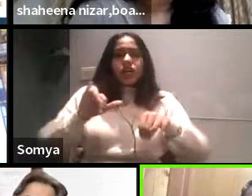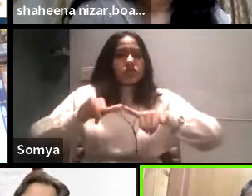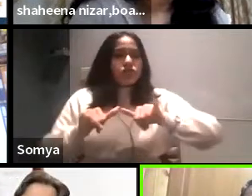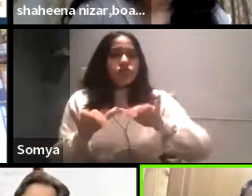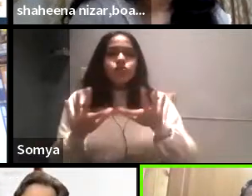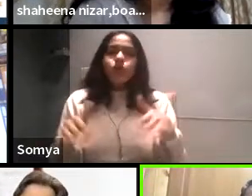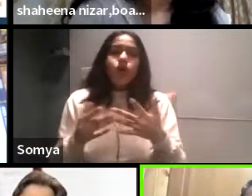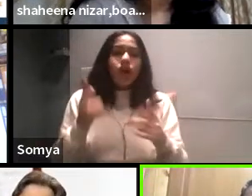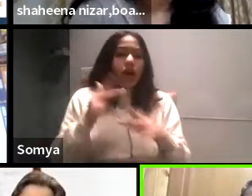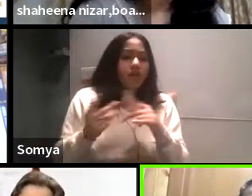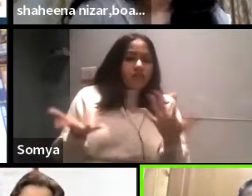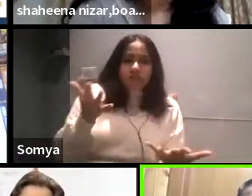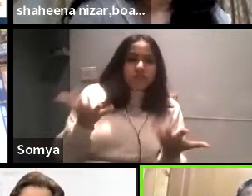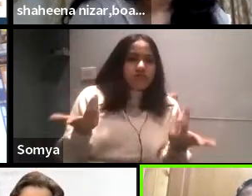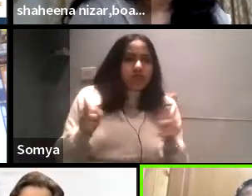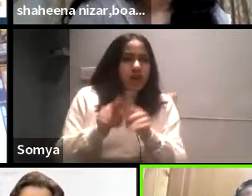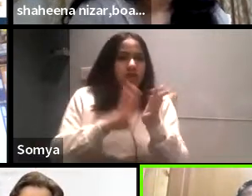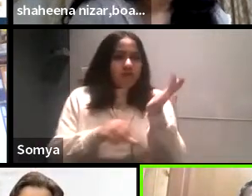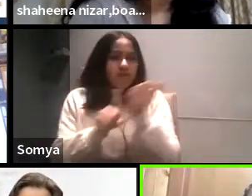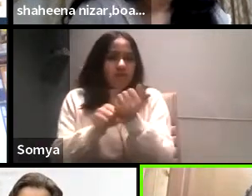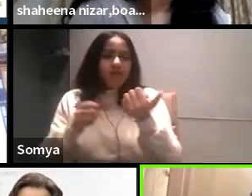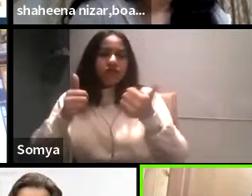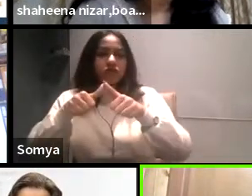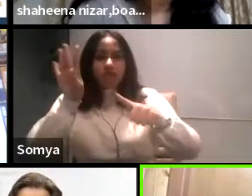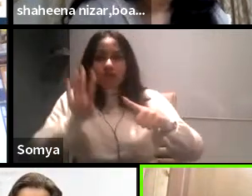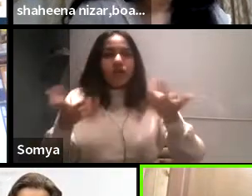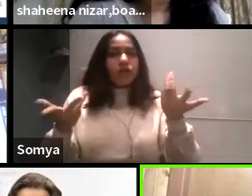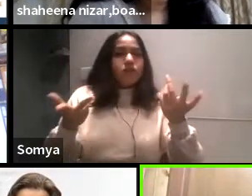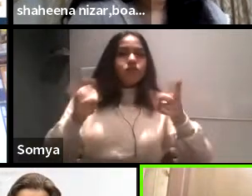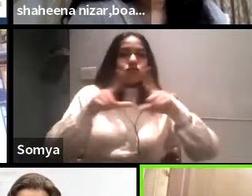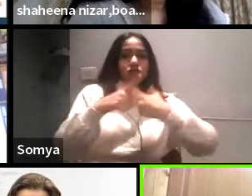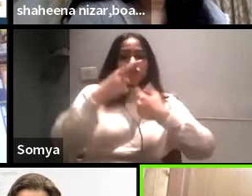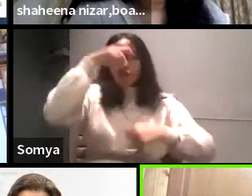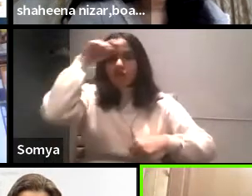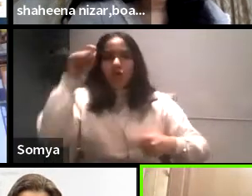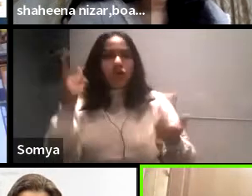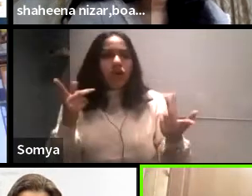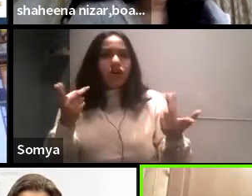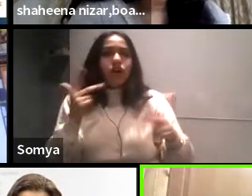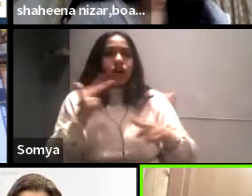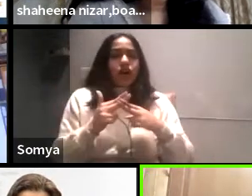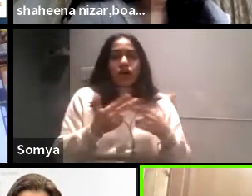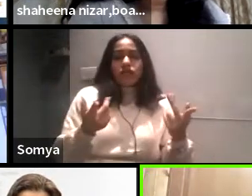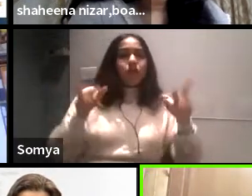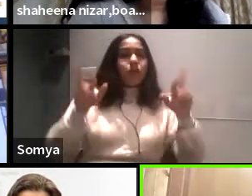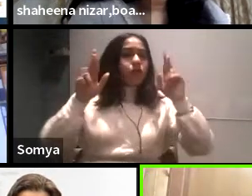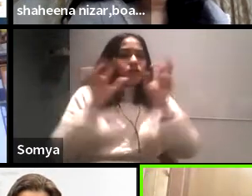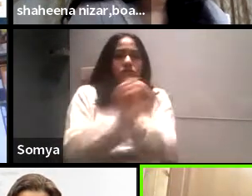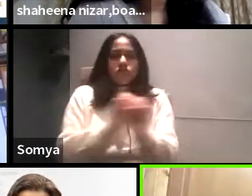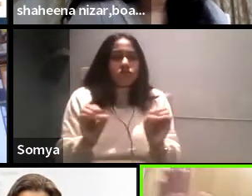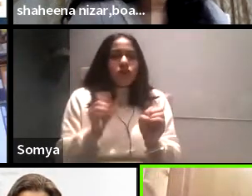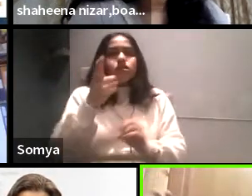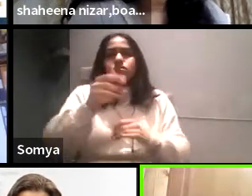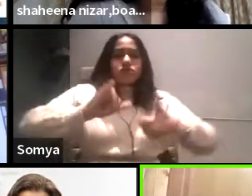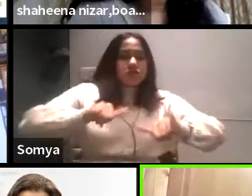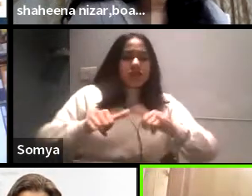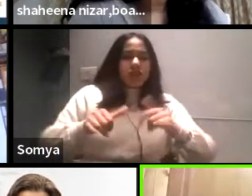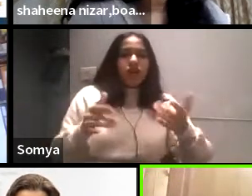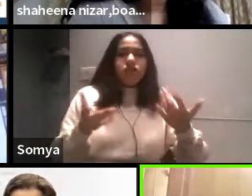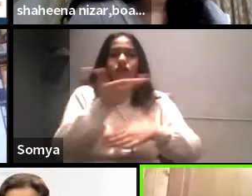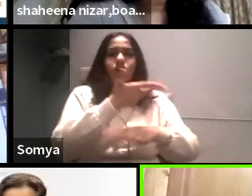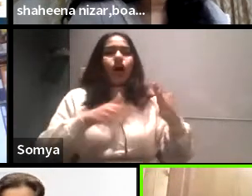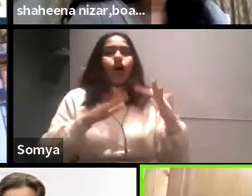all of a sudden when in the month of March, April, May, June, when things were very, very bleak, there was no ray of hope, how did you guys tackle, and